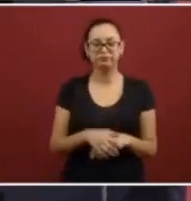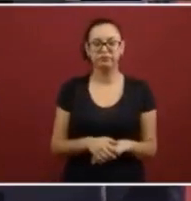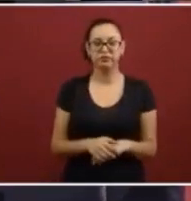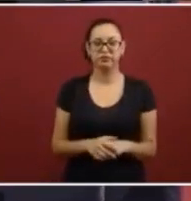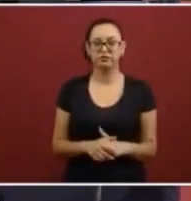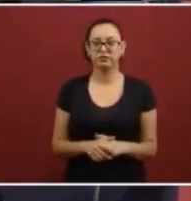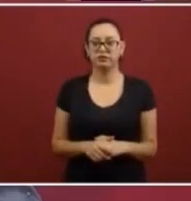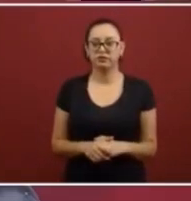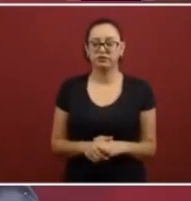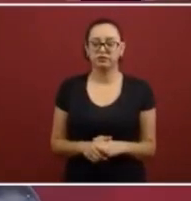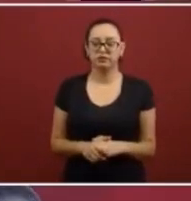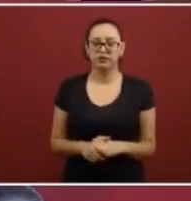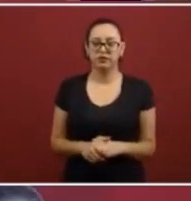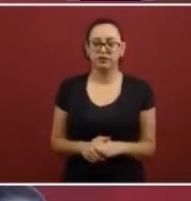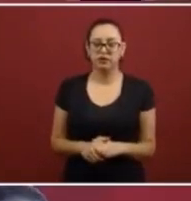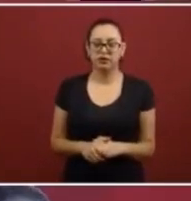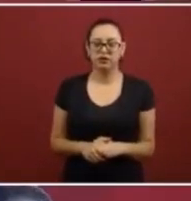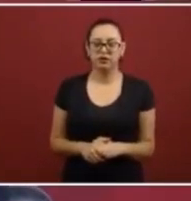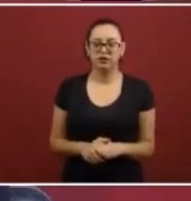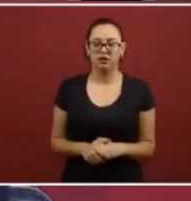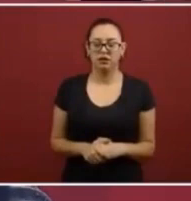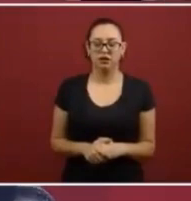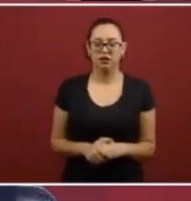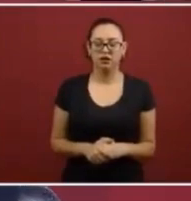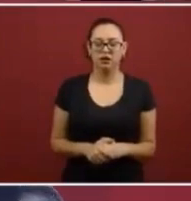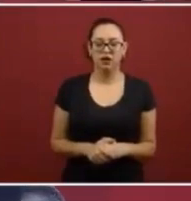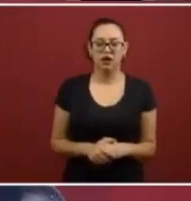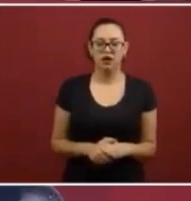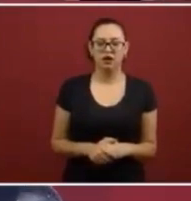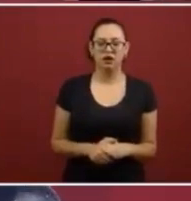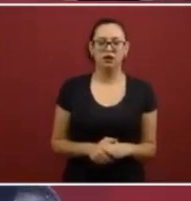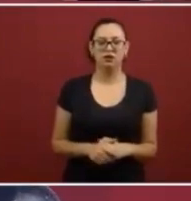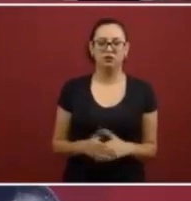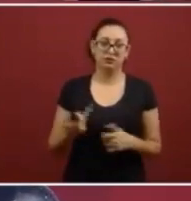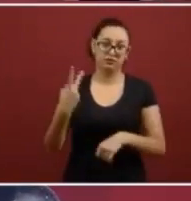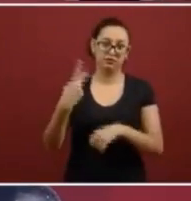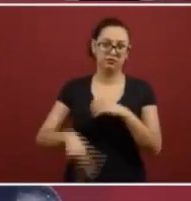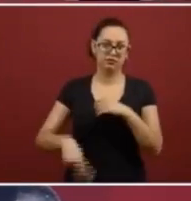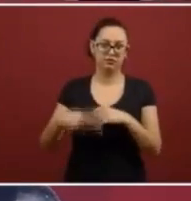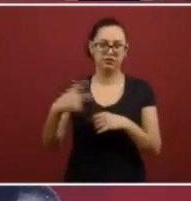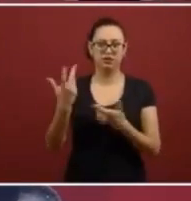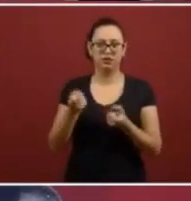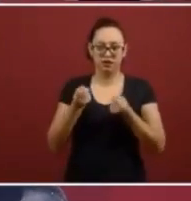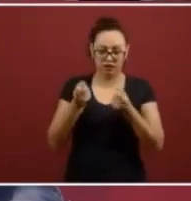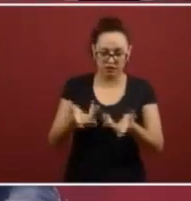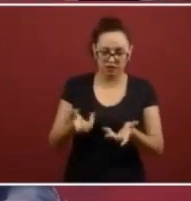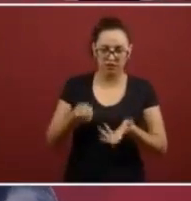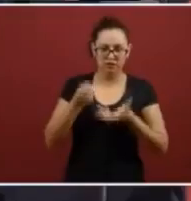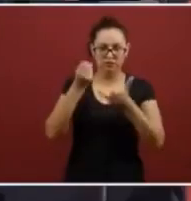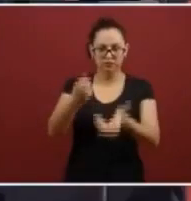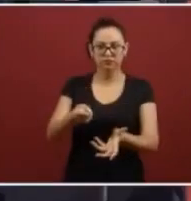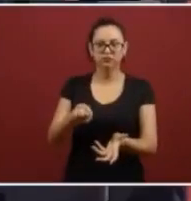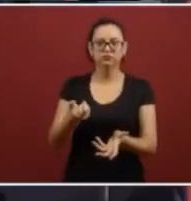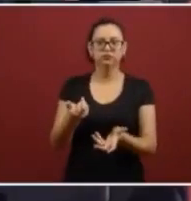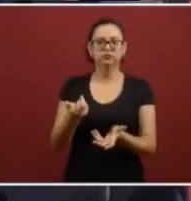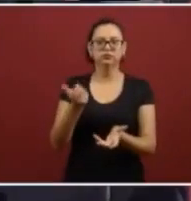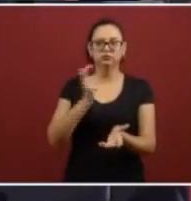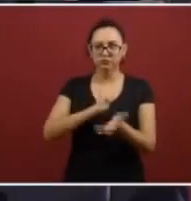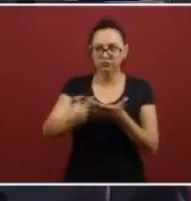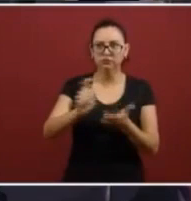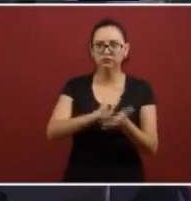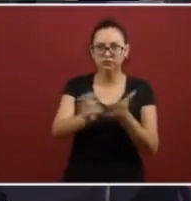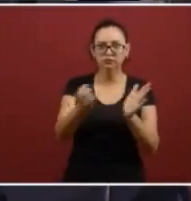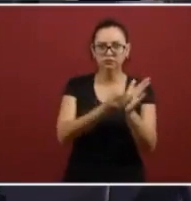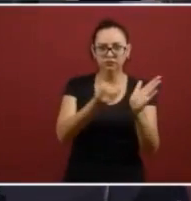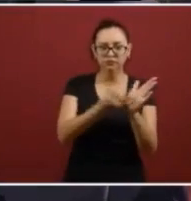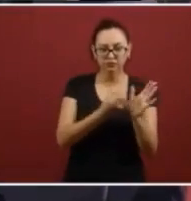in los que the ones that were investing in the country and corren riesgos, were los que pagan impuestos, the